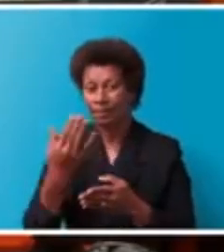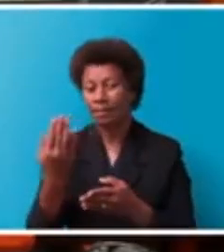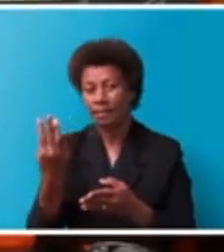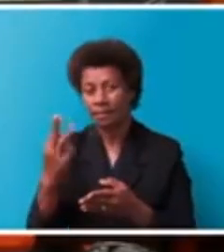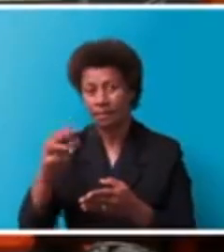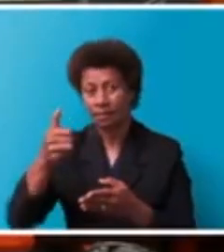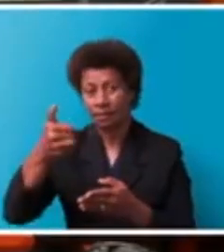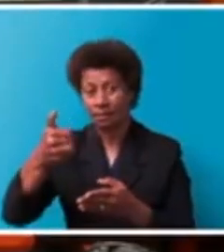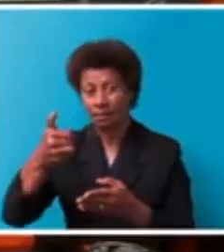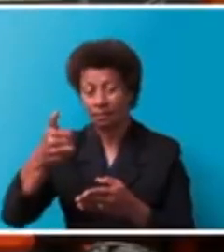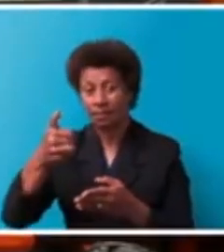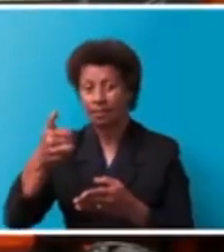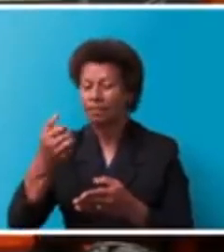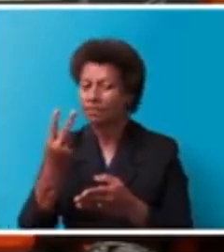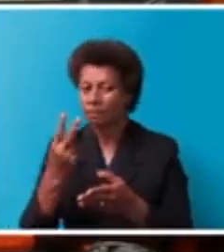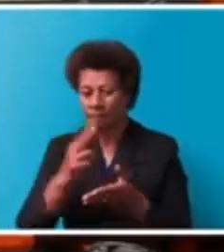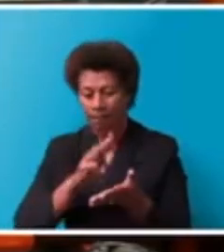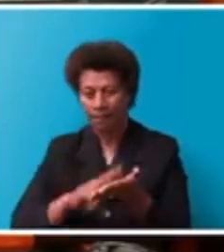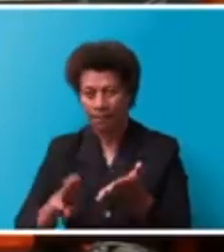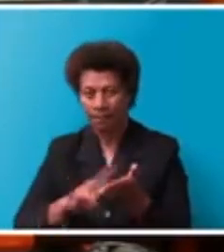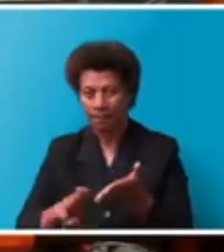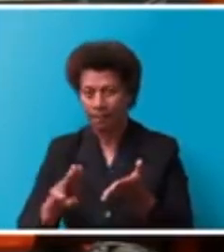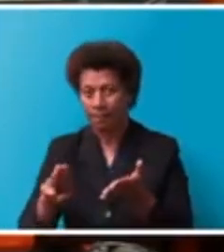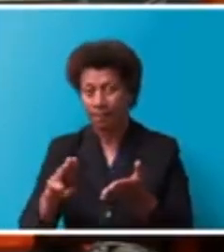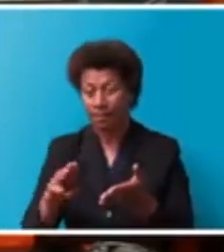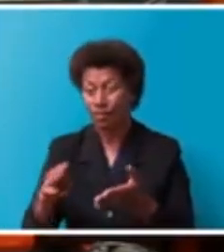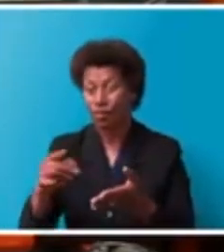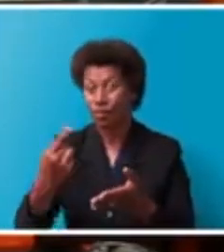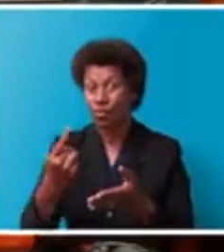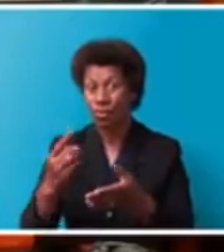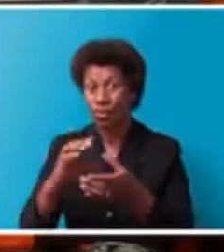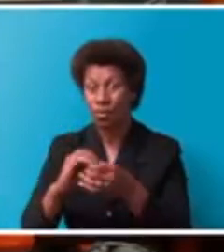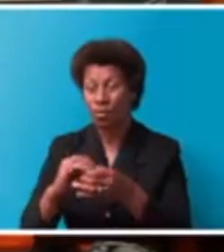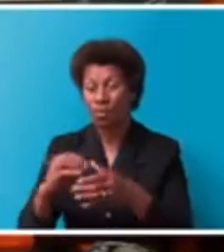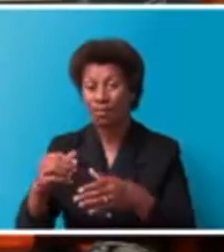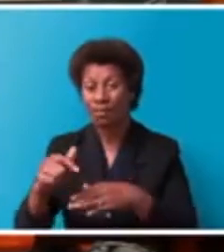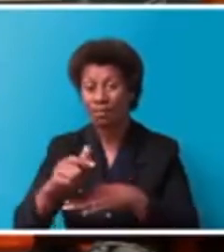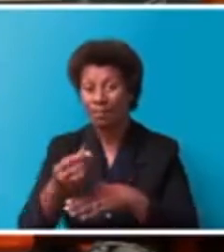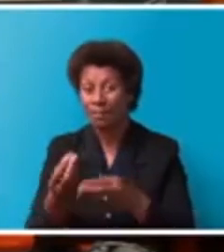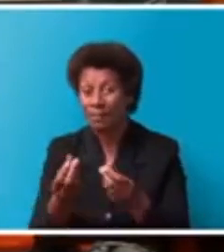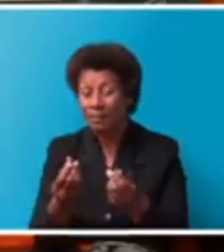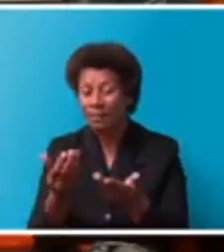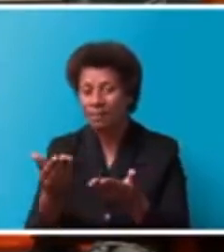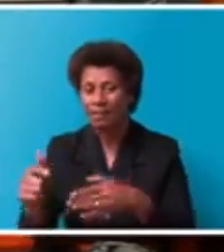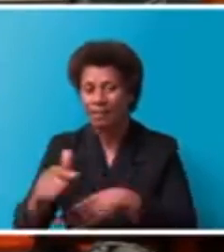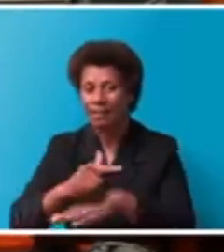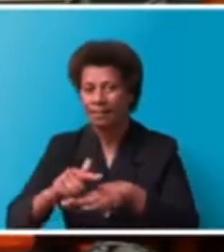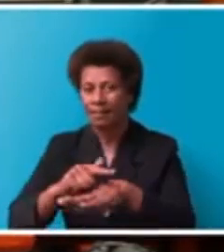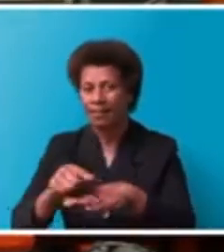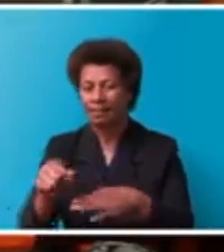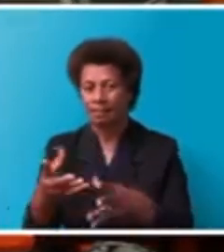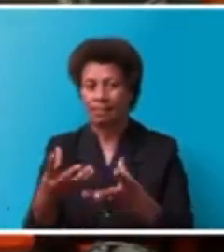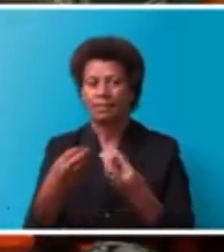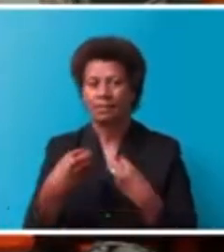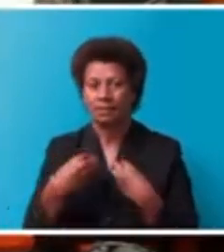436.2 million. Landowning units who are the main benefits of this land reform program have been able to receive up to this